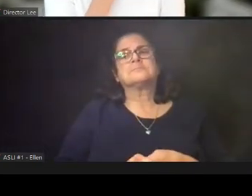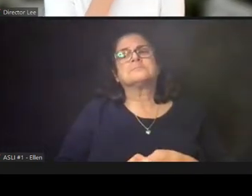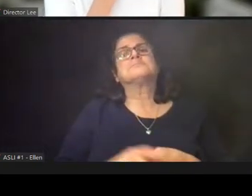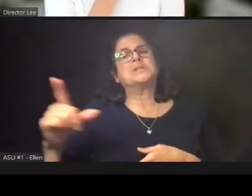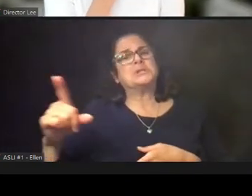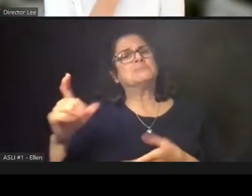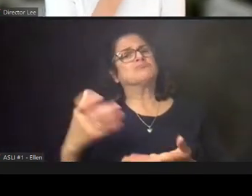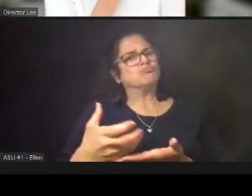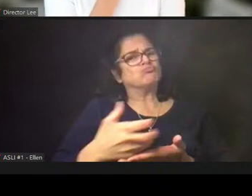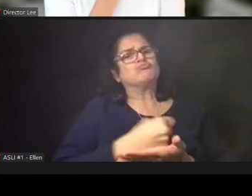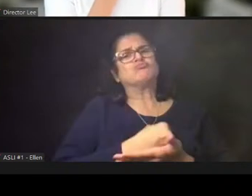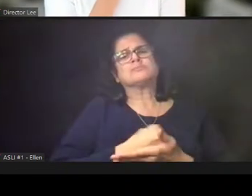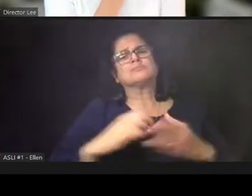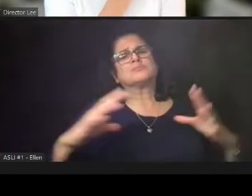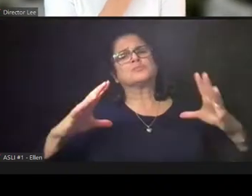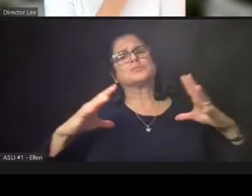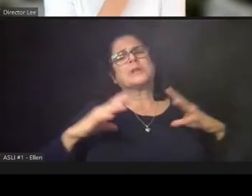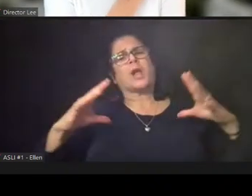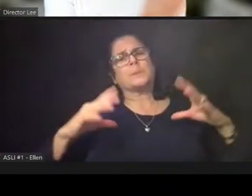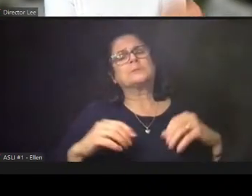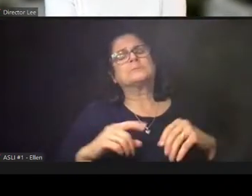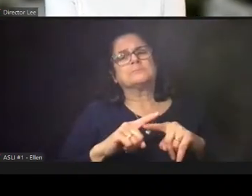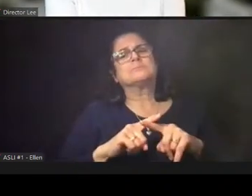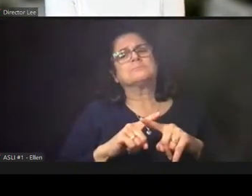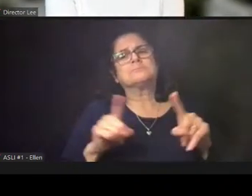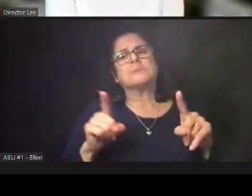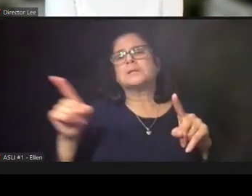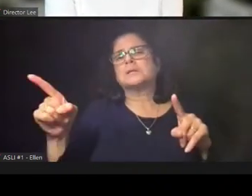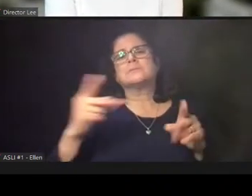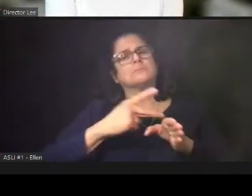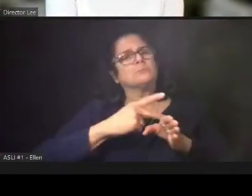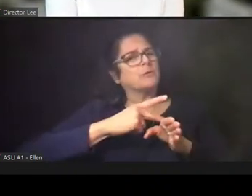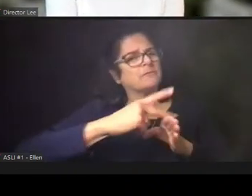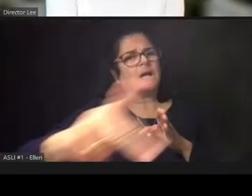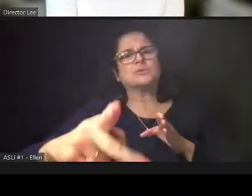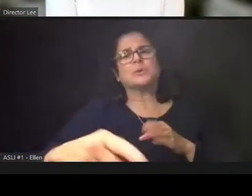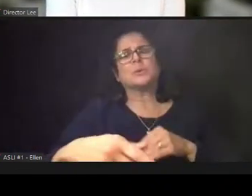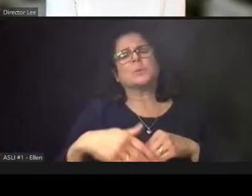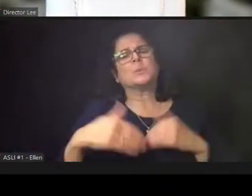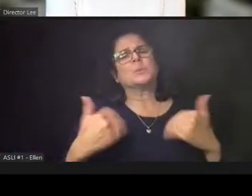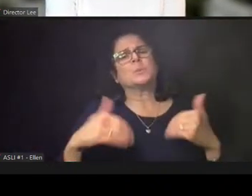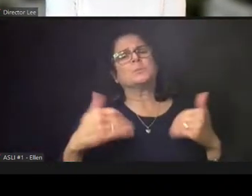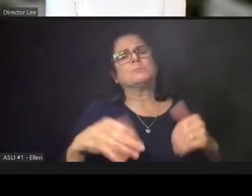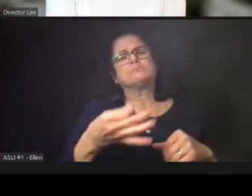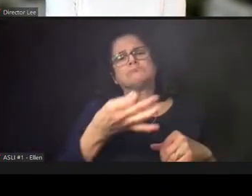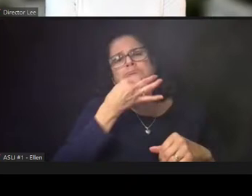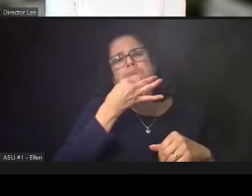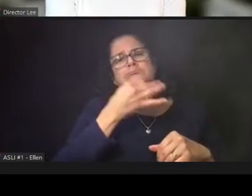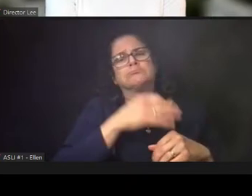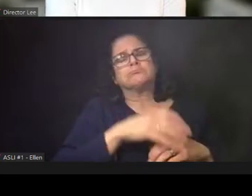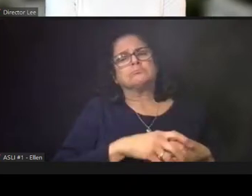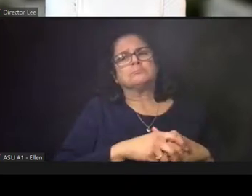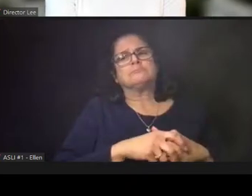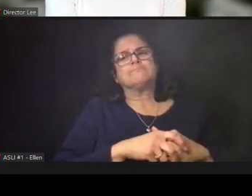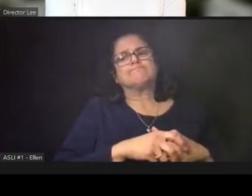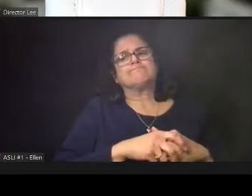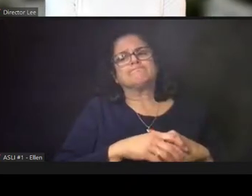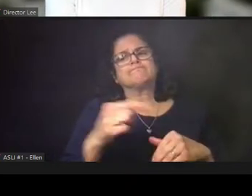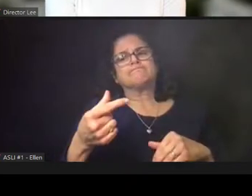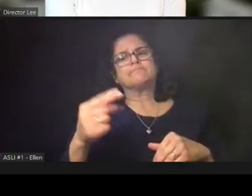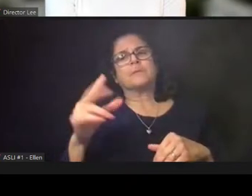well-deserved, his well-known professionalism and commitment to excellence will be missed. It is not an overstatement to say that Greg is